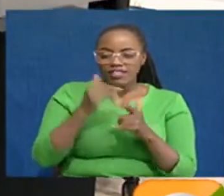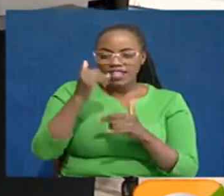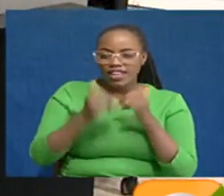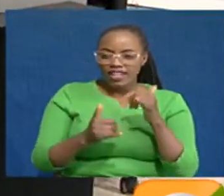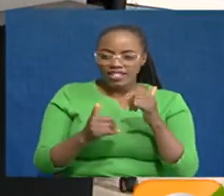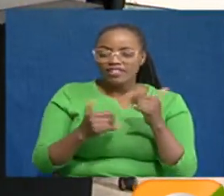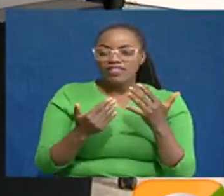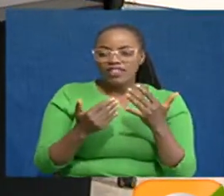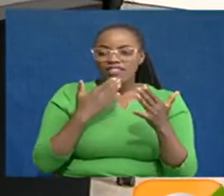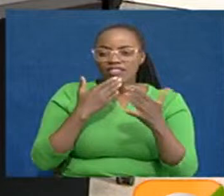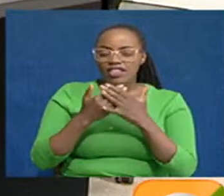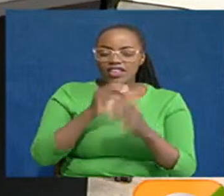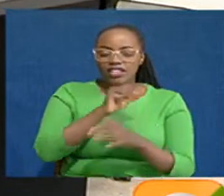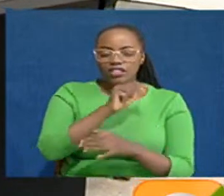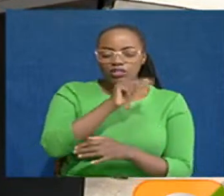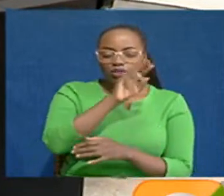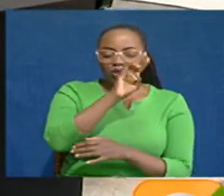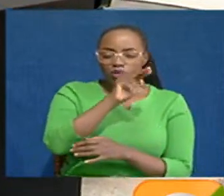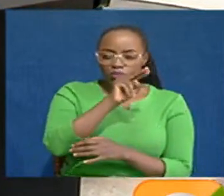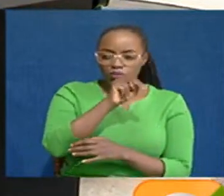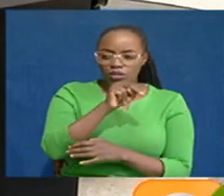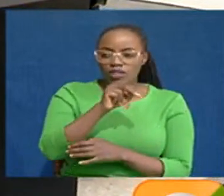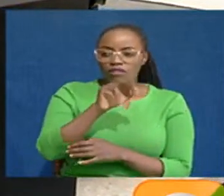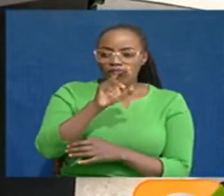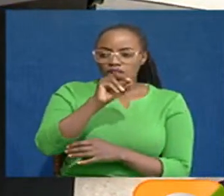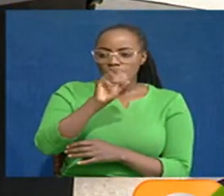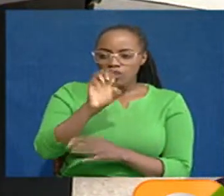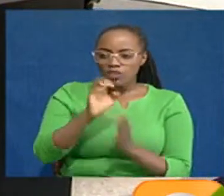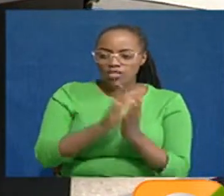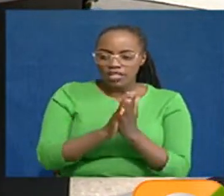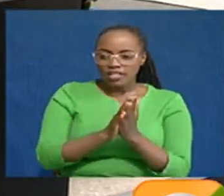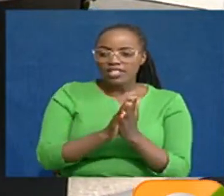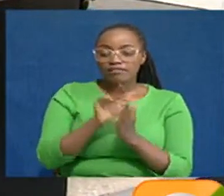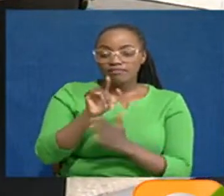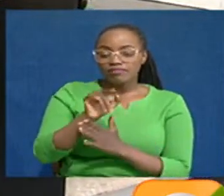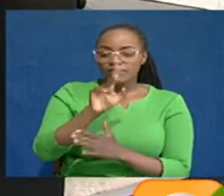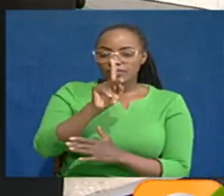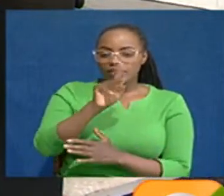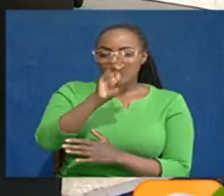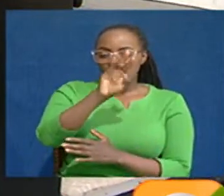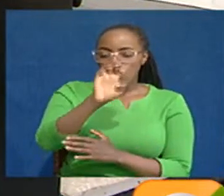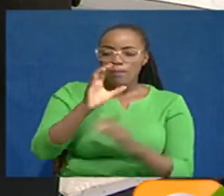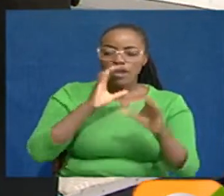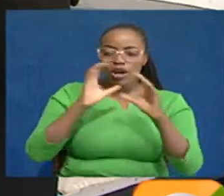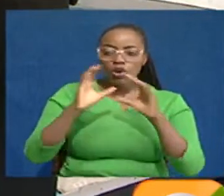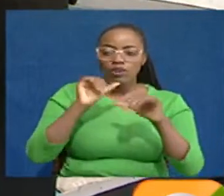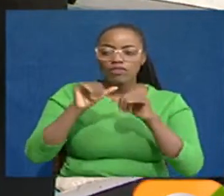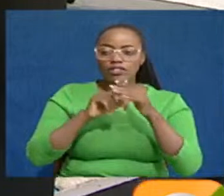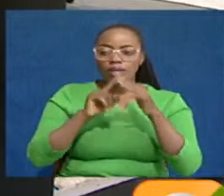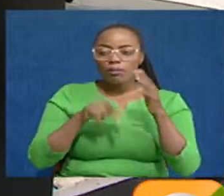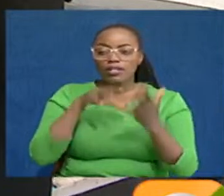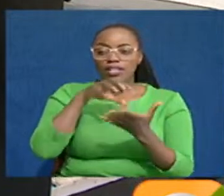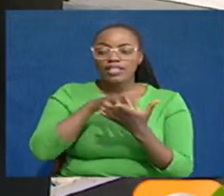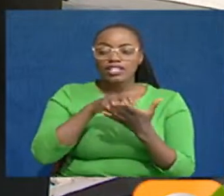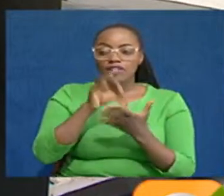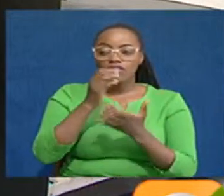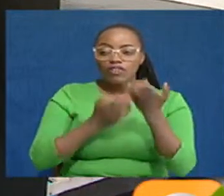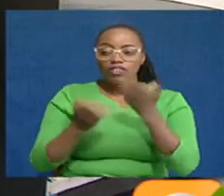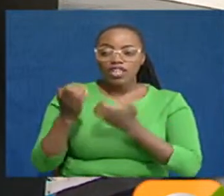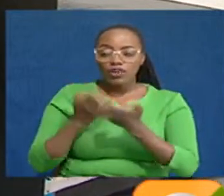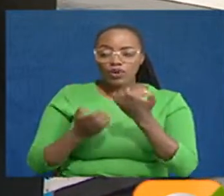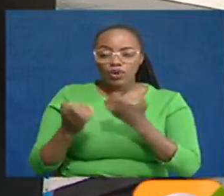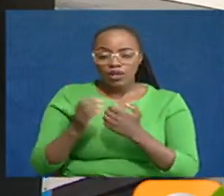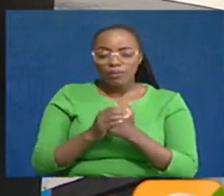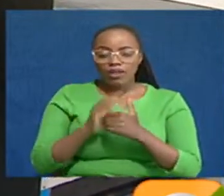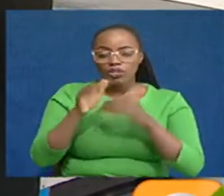Solomon Kihanga, thank you. Rose Mara and Kwame Owino on a conversation about the state of the economy